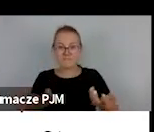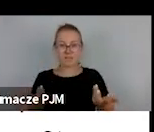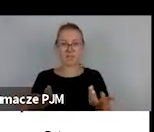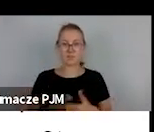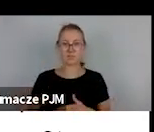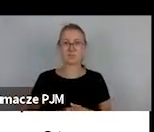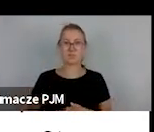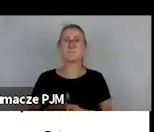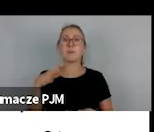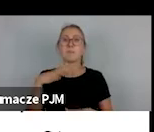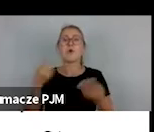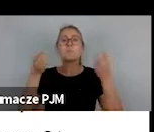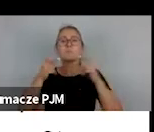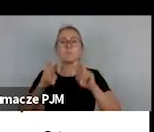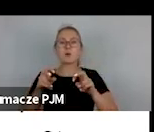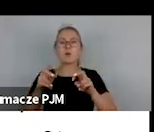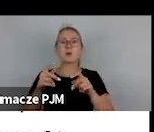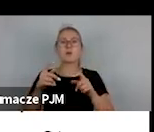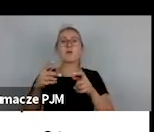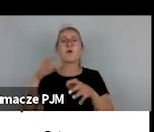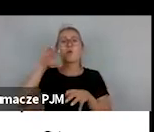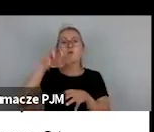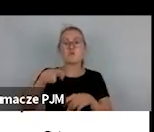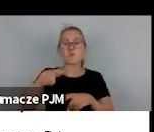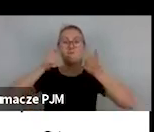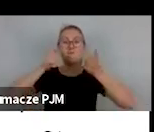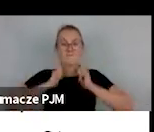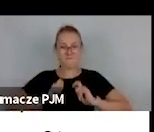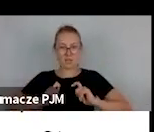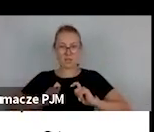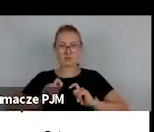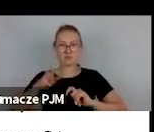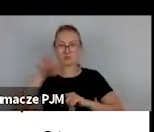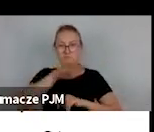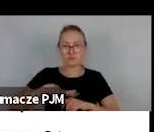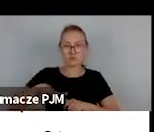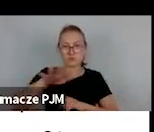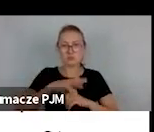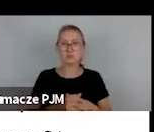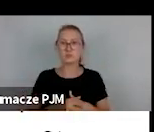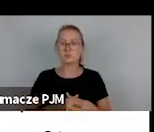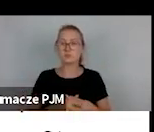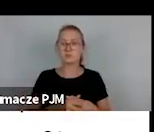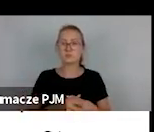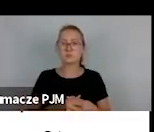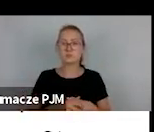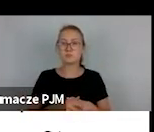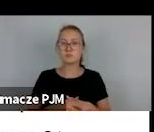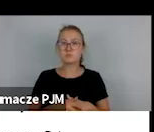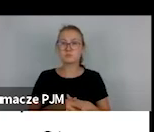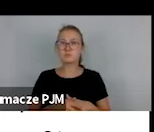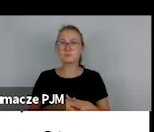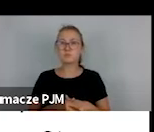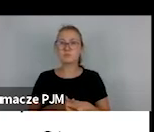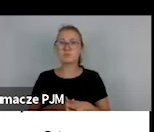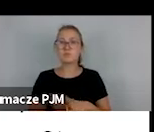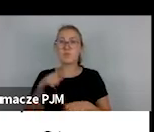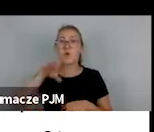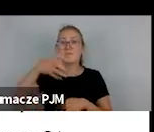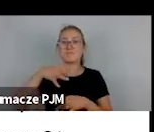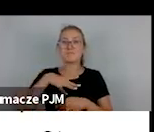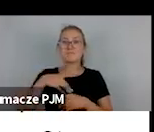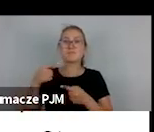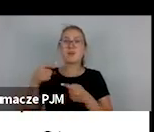your community and who needs to be involved to address it? So that we didn't put the burden on the people who showed